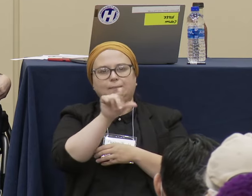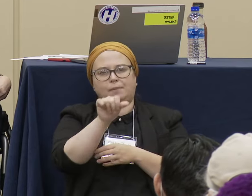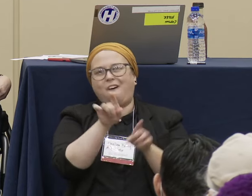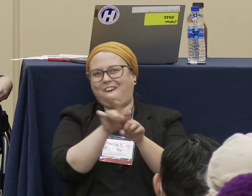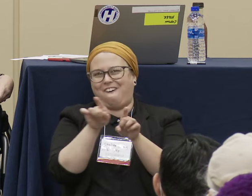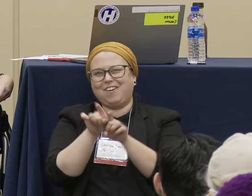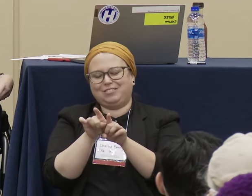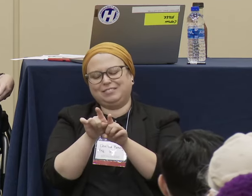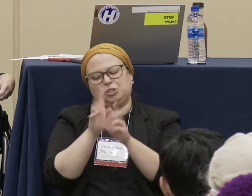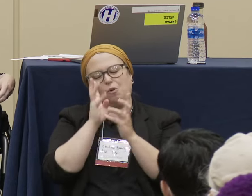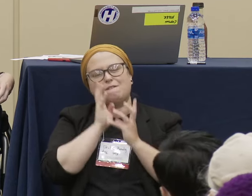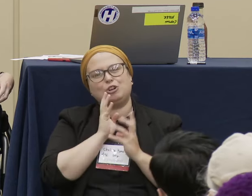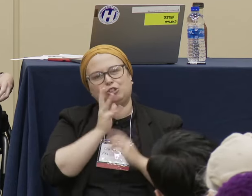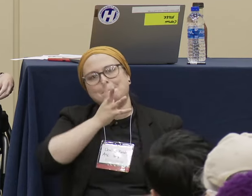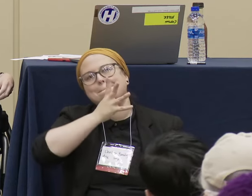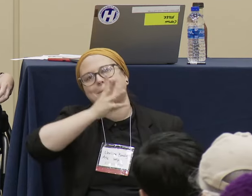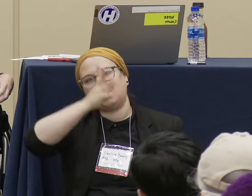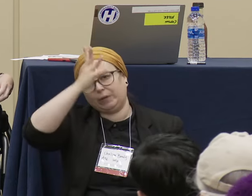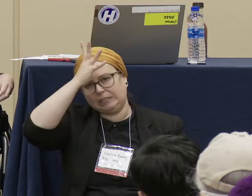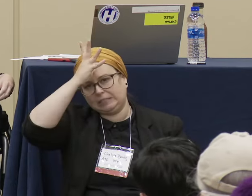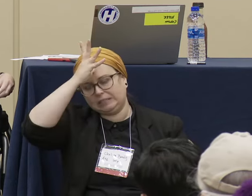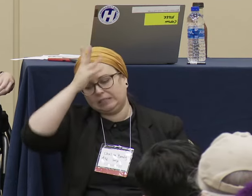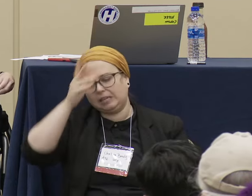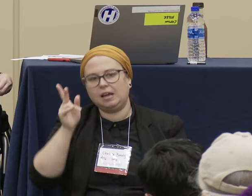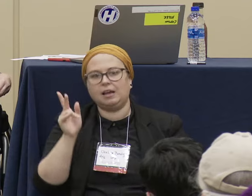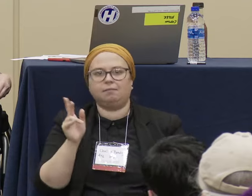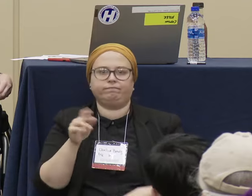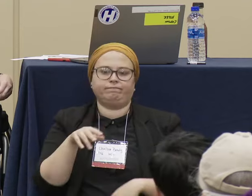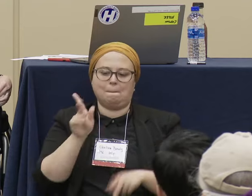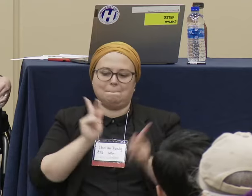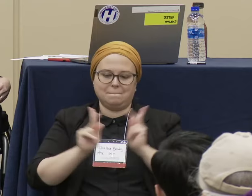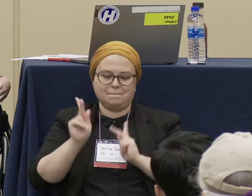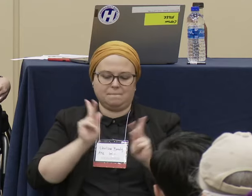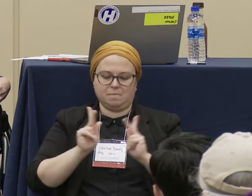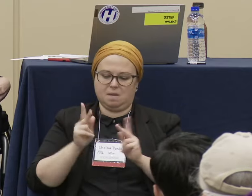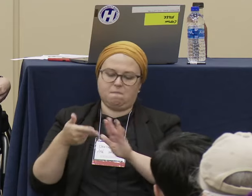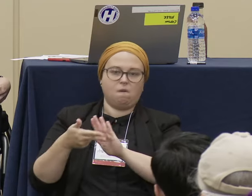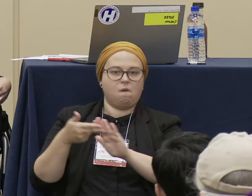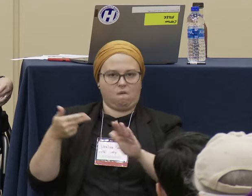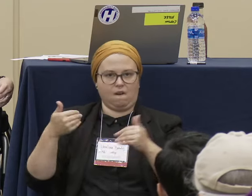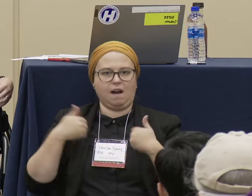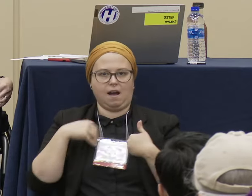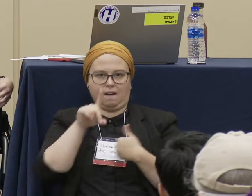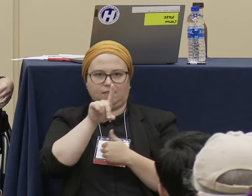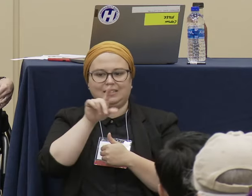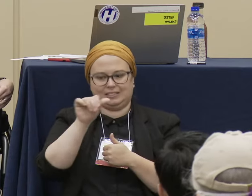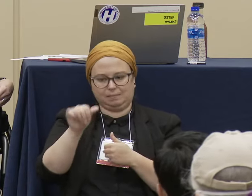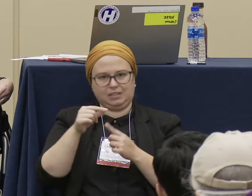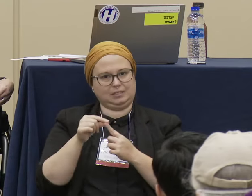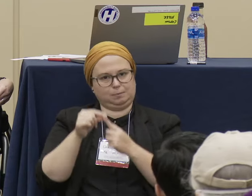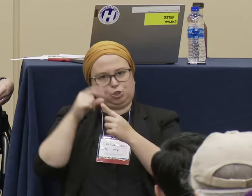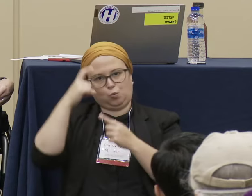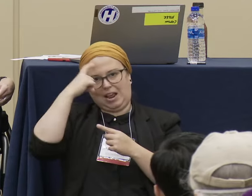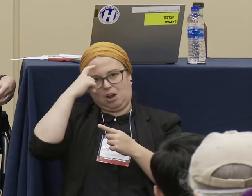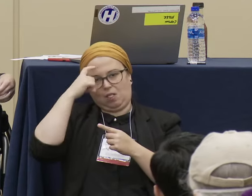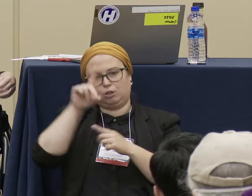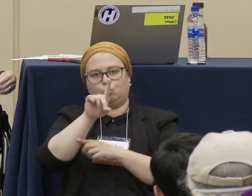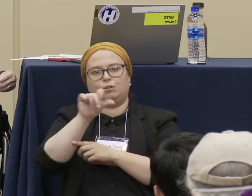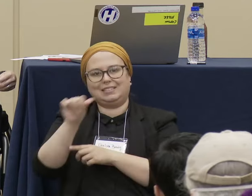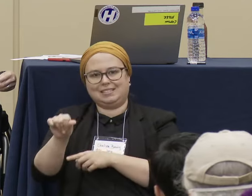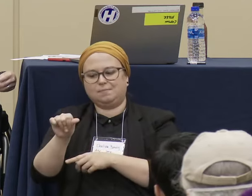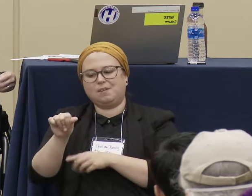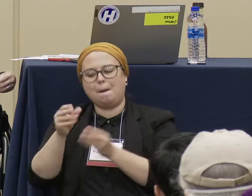parents. Parents for people with disabilities, especially intellectual disabilities, some of them are very much against the closure